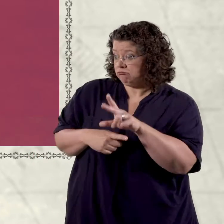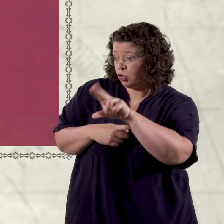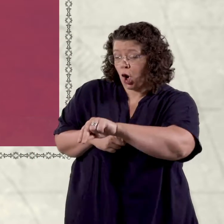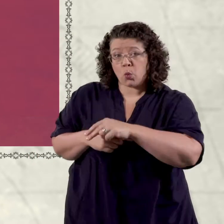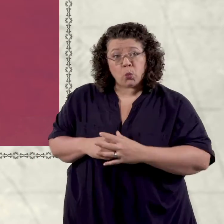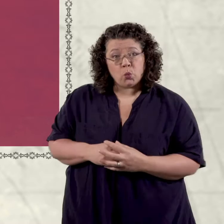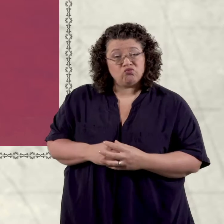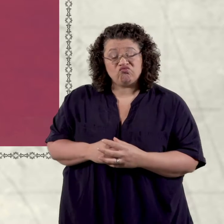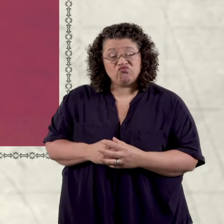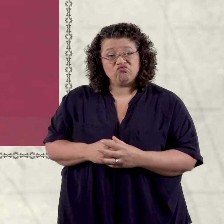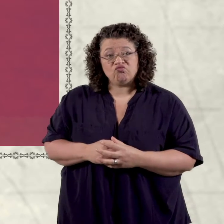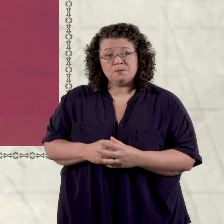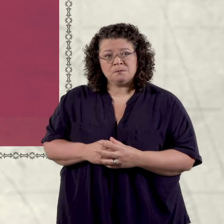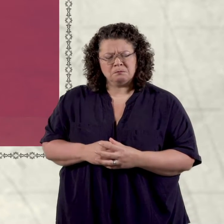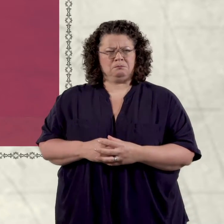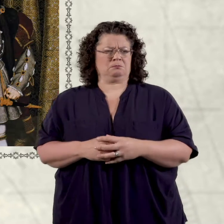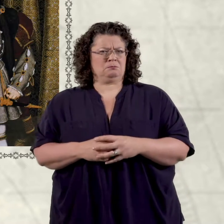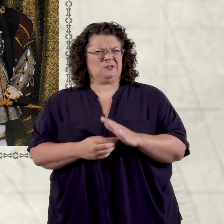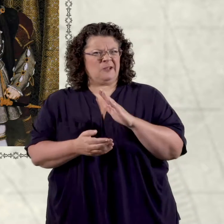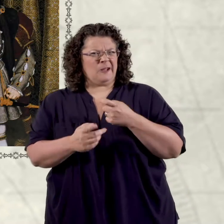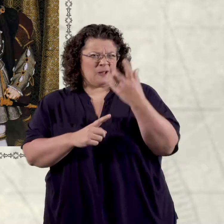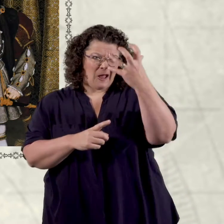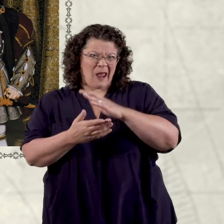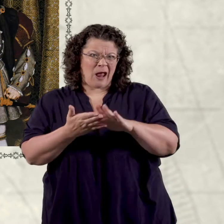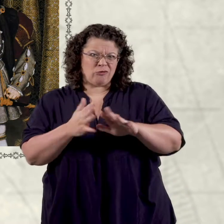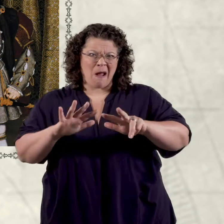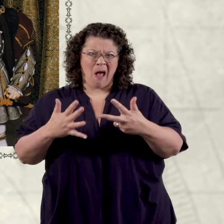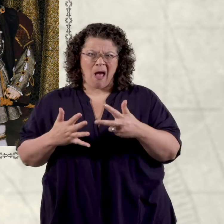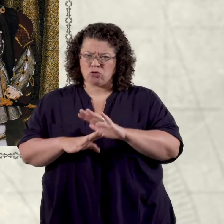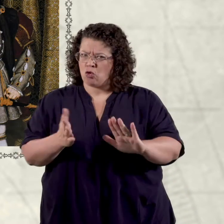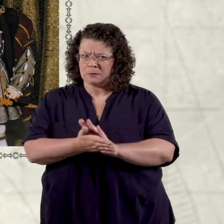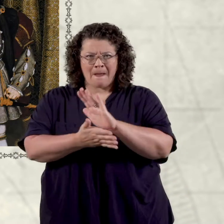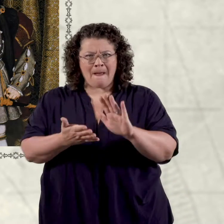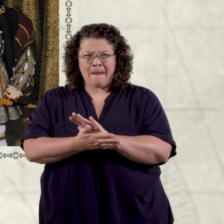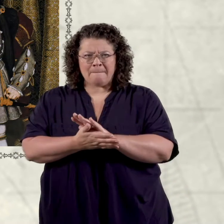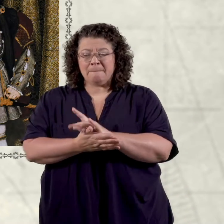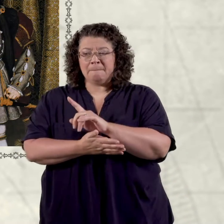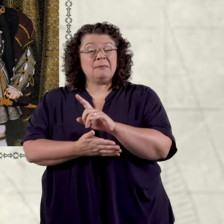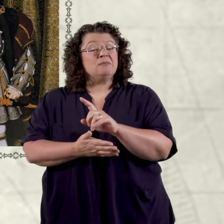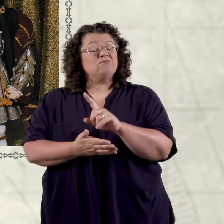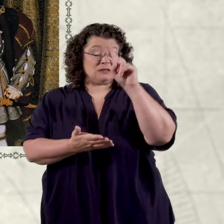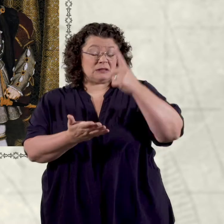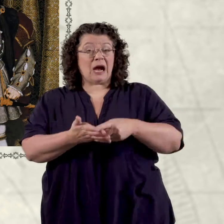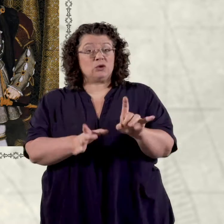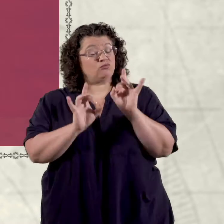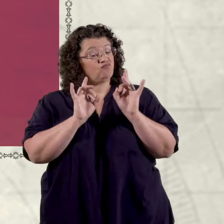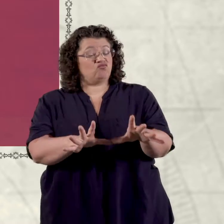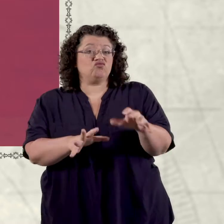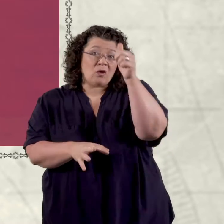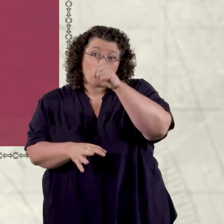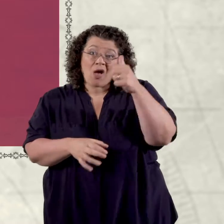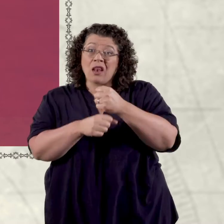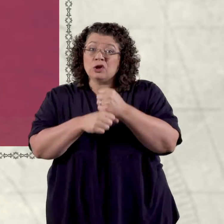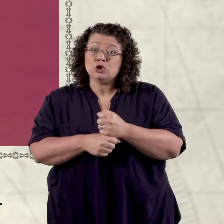said, no! Henry VIII wasn't a happy man. And he decided to leave the